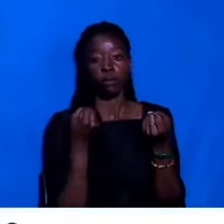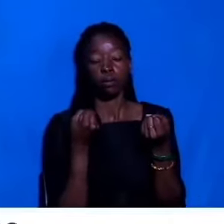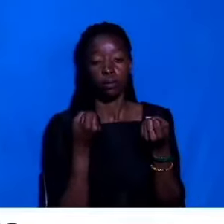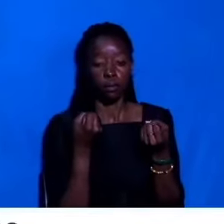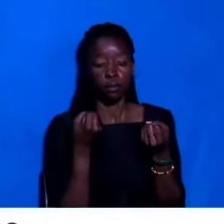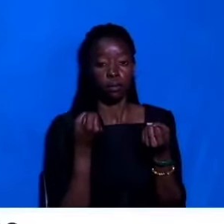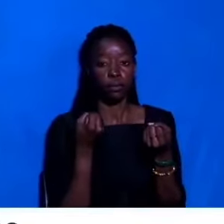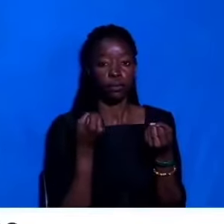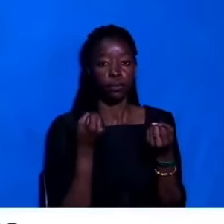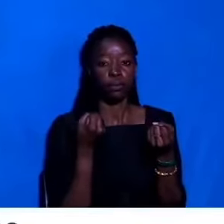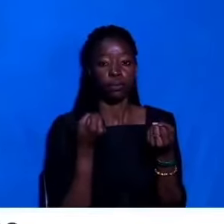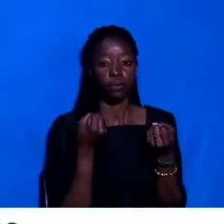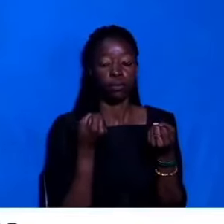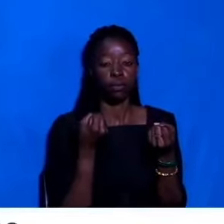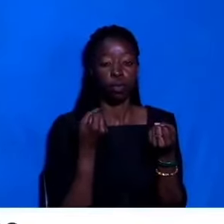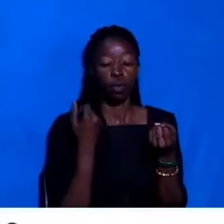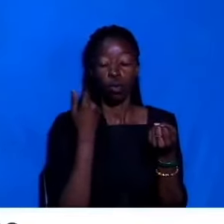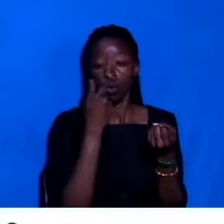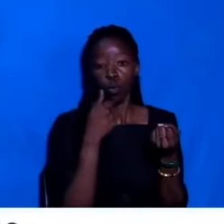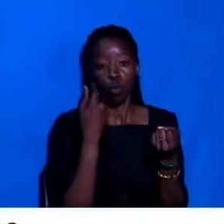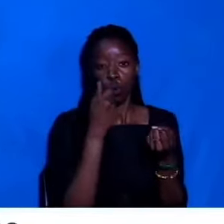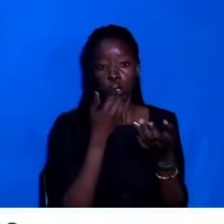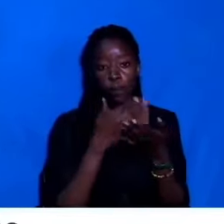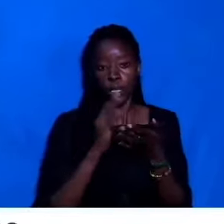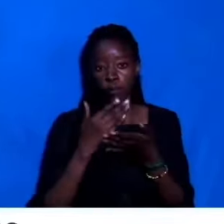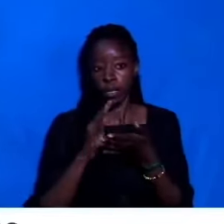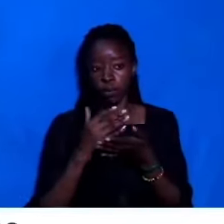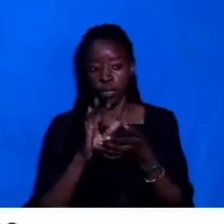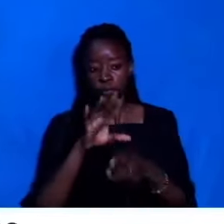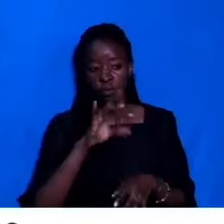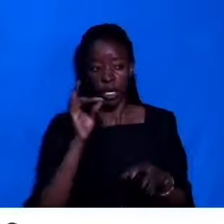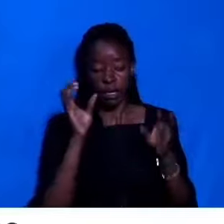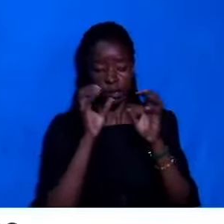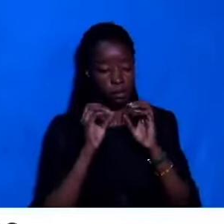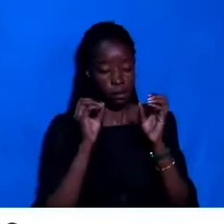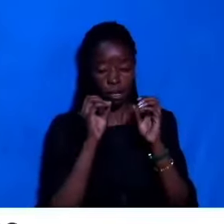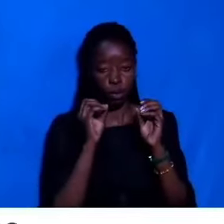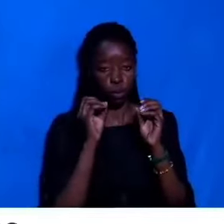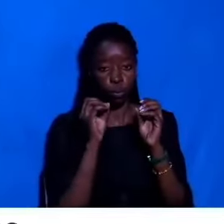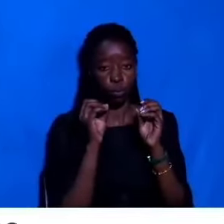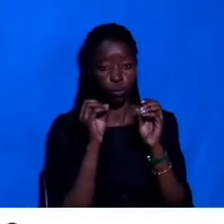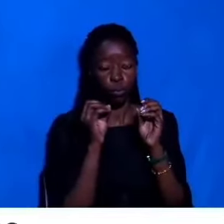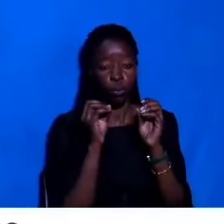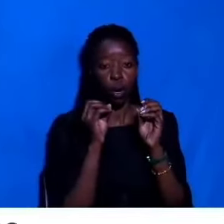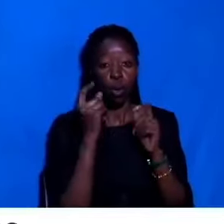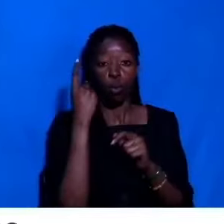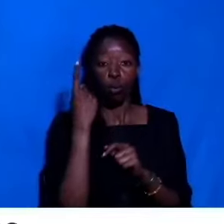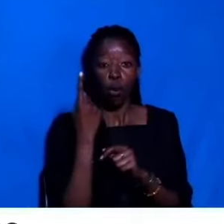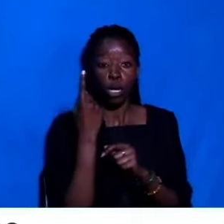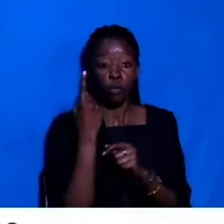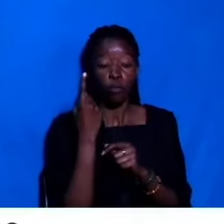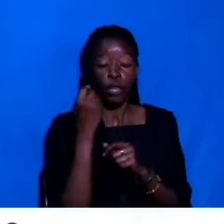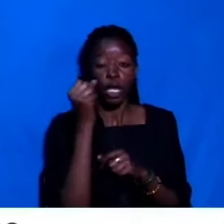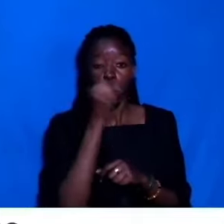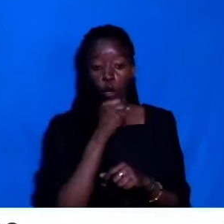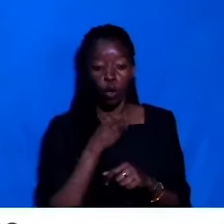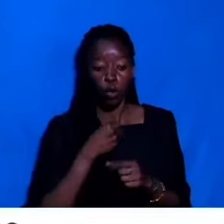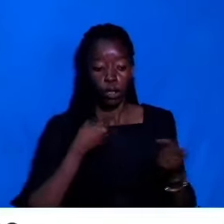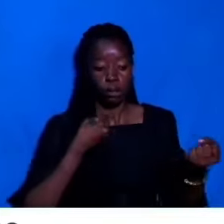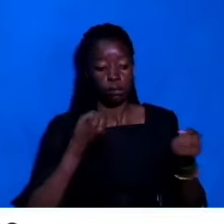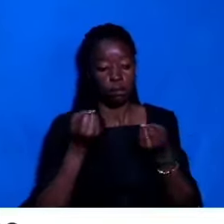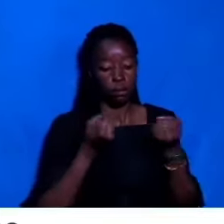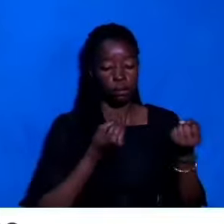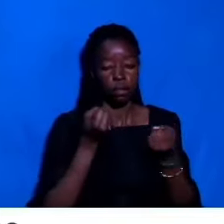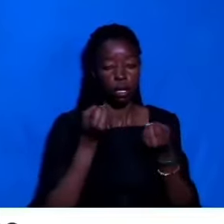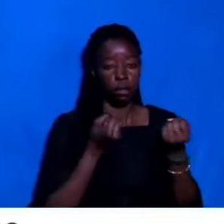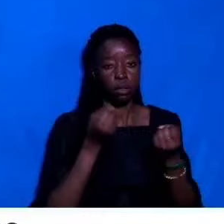find. Because they are in all shapes. So, it was that one, eh? One of those. Old, rickety, KBM.